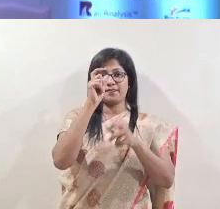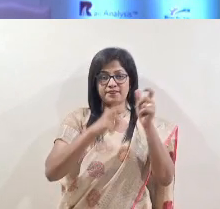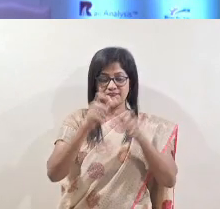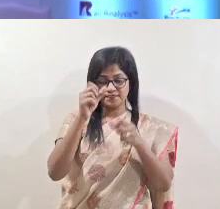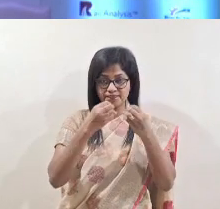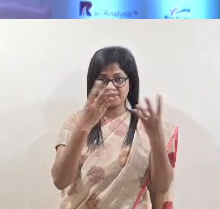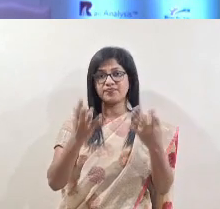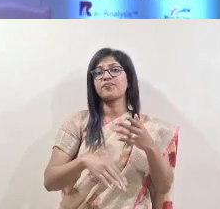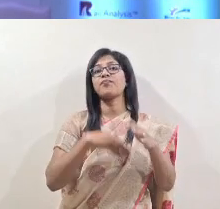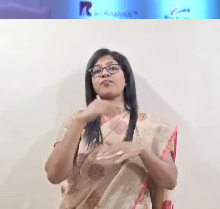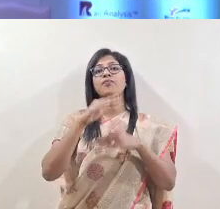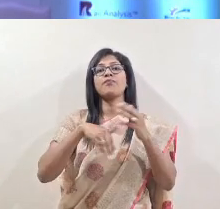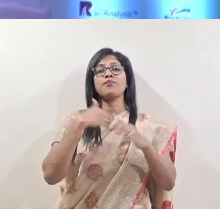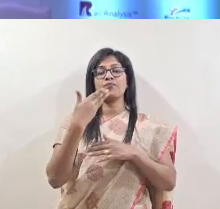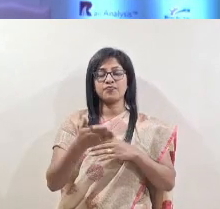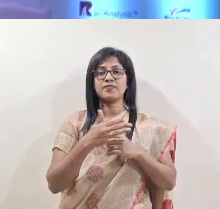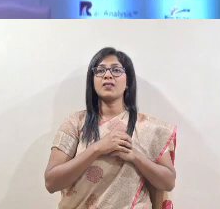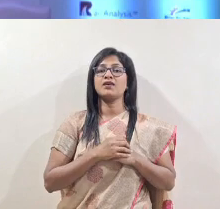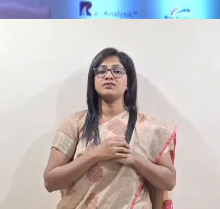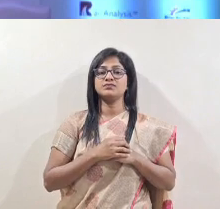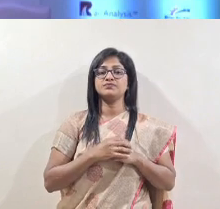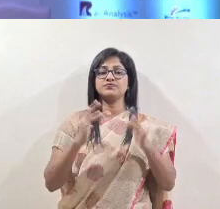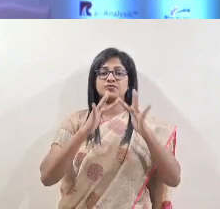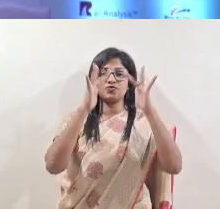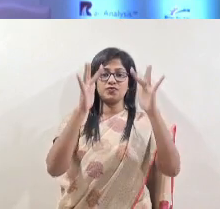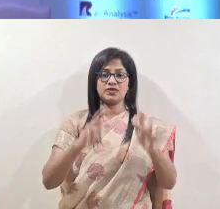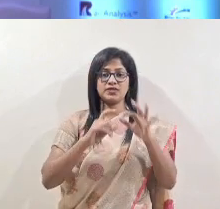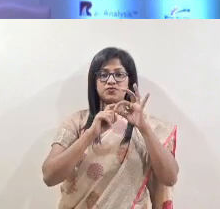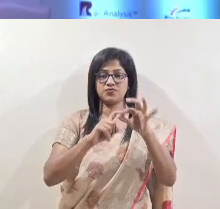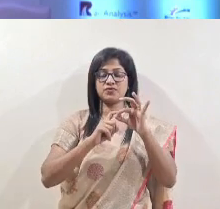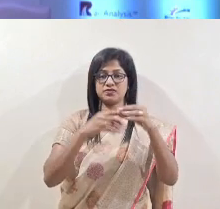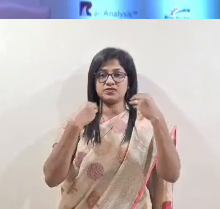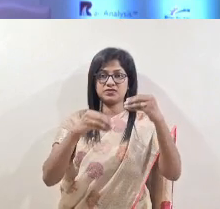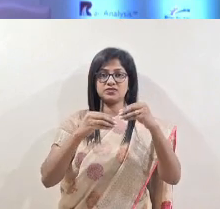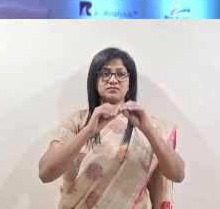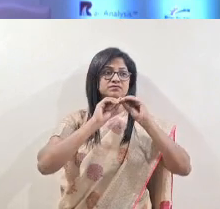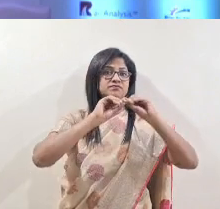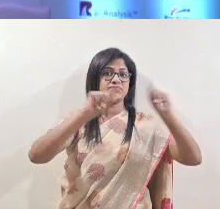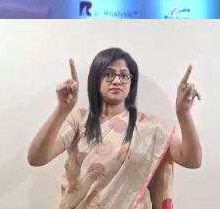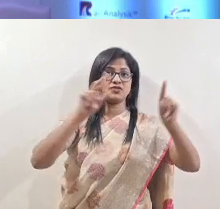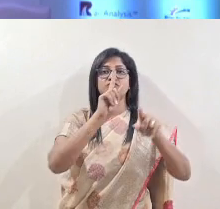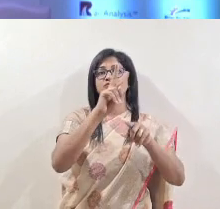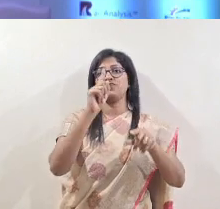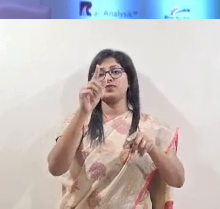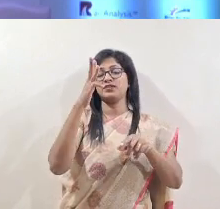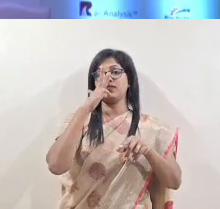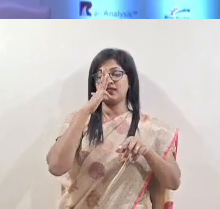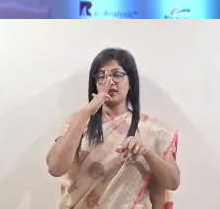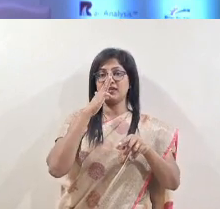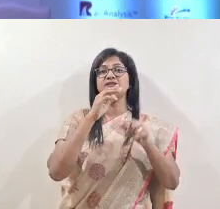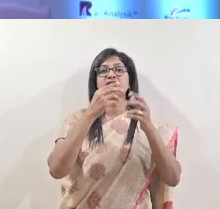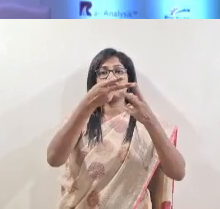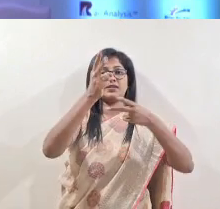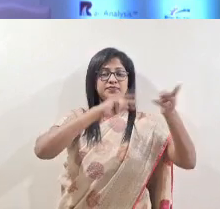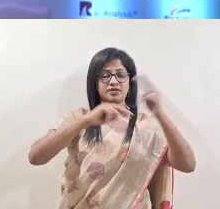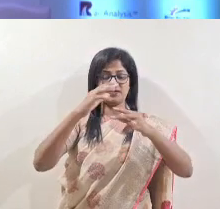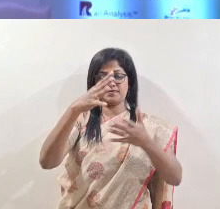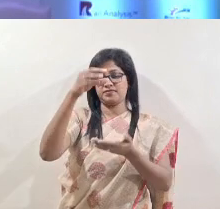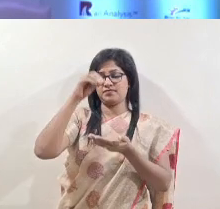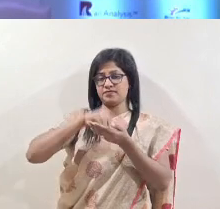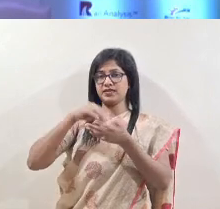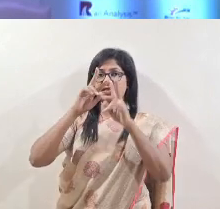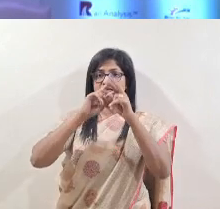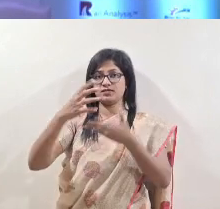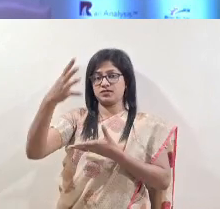and later also online questionnaire survey of 219 respondents were included in the study to